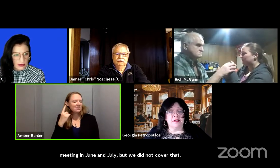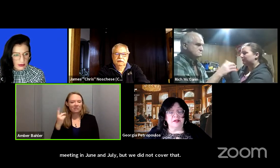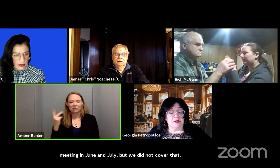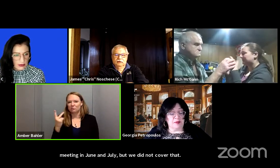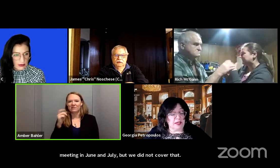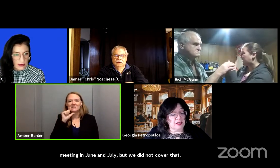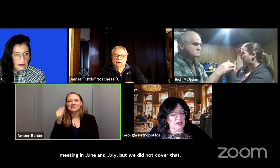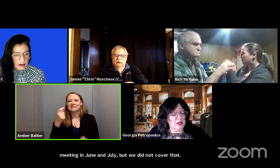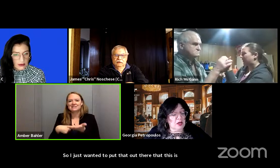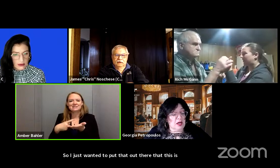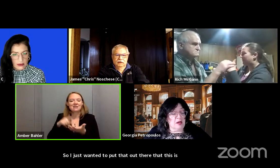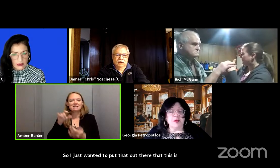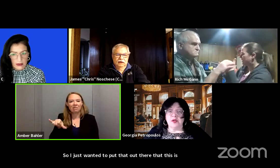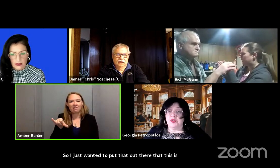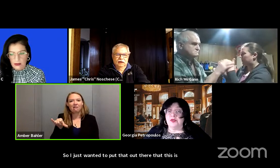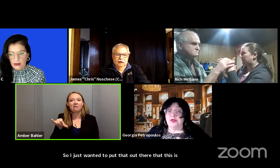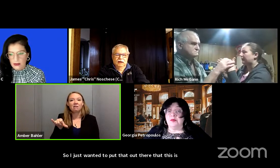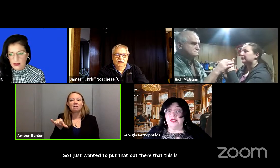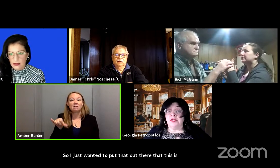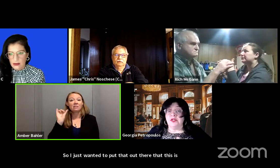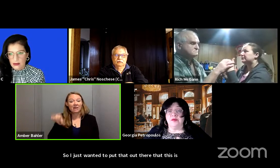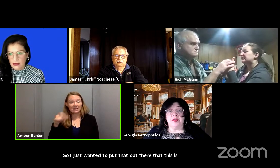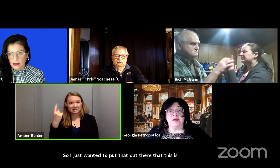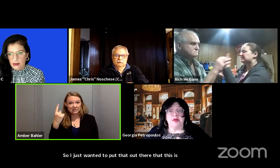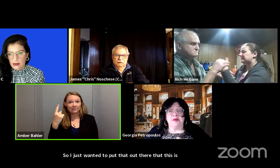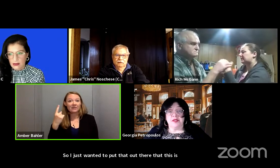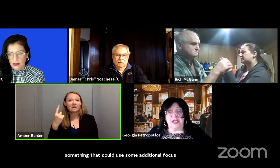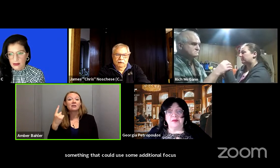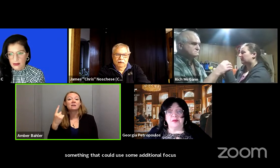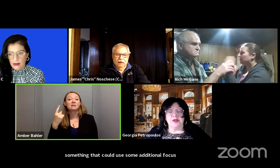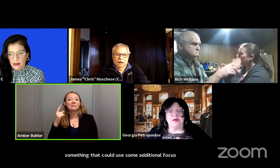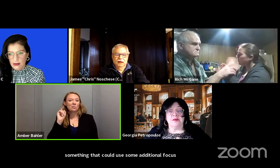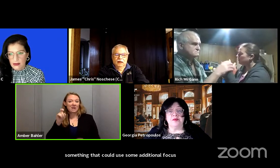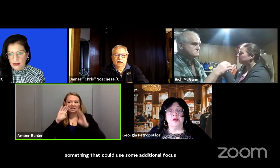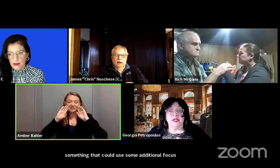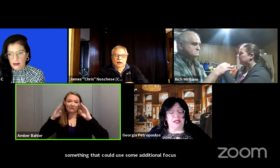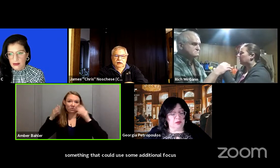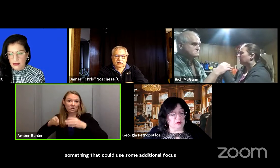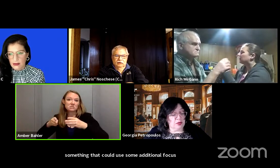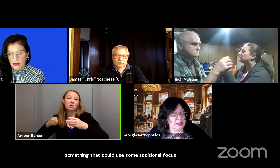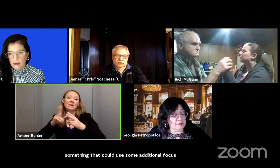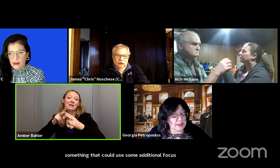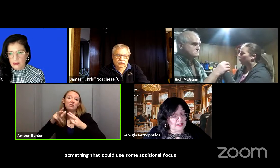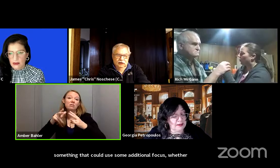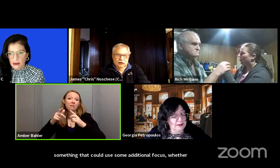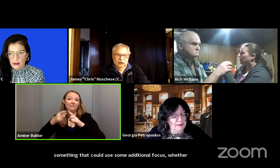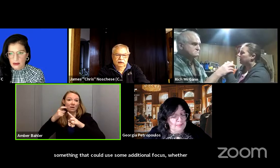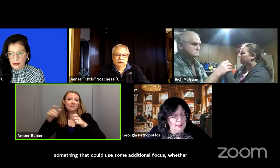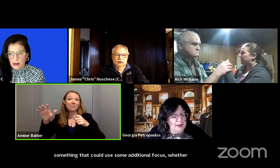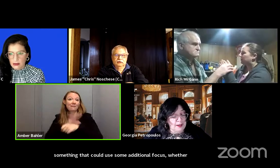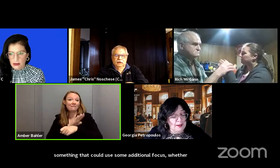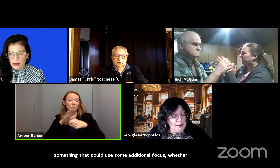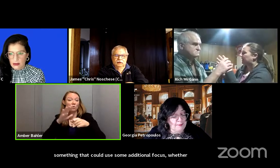there, that this is something that could use some additional focus, whether from the task force fully and or